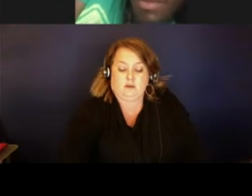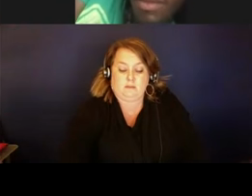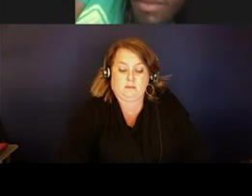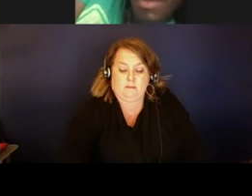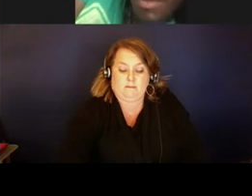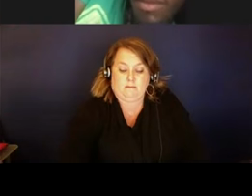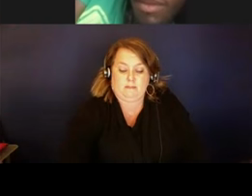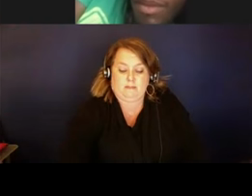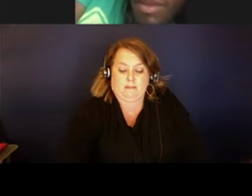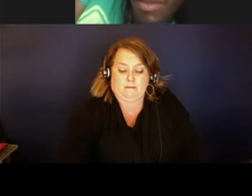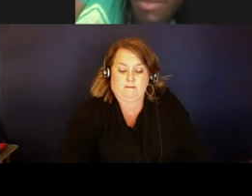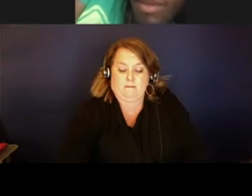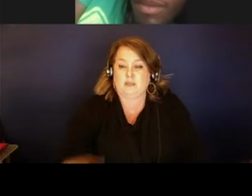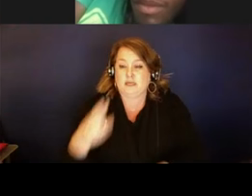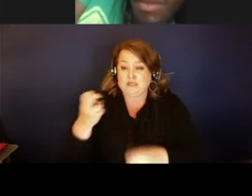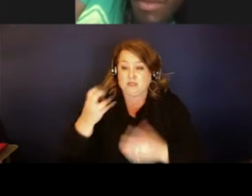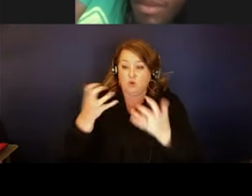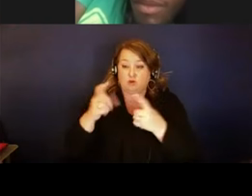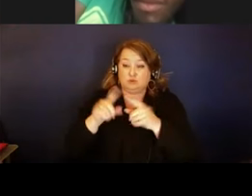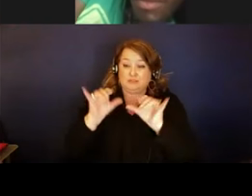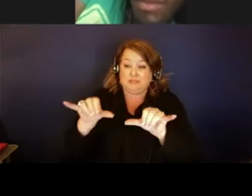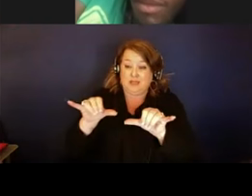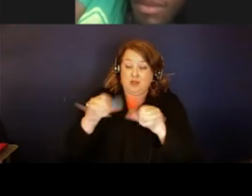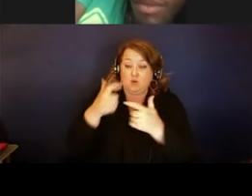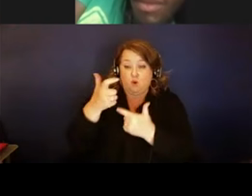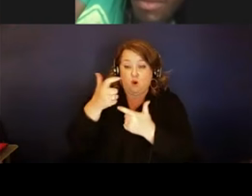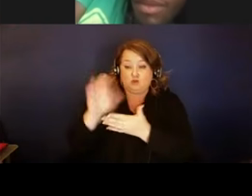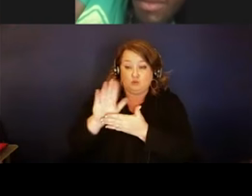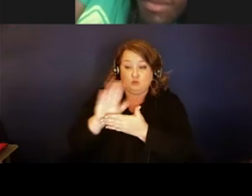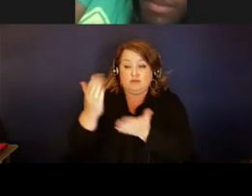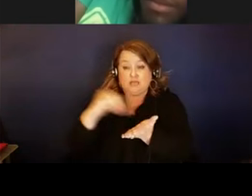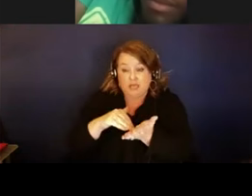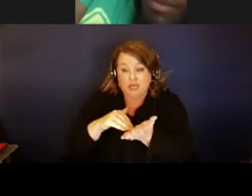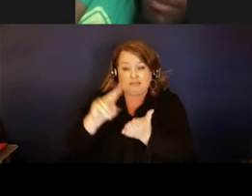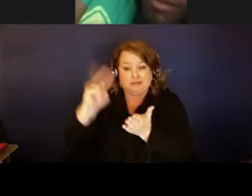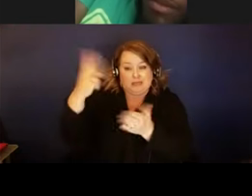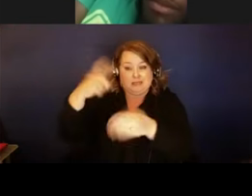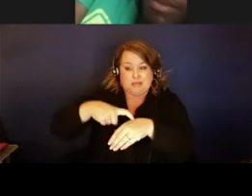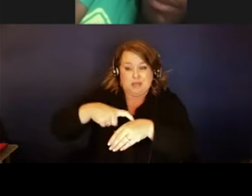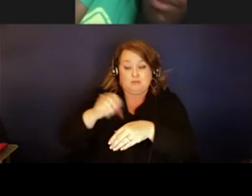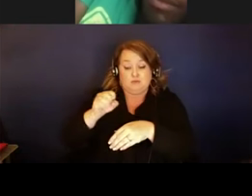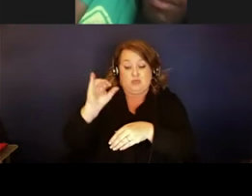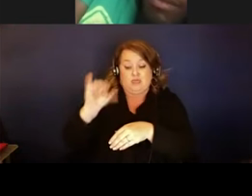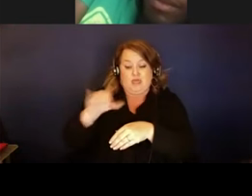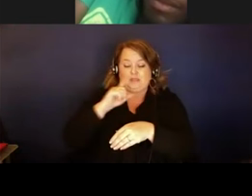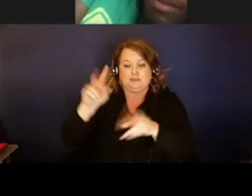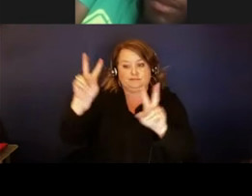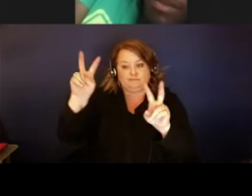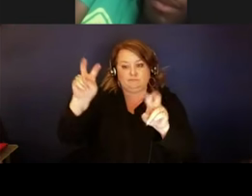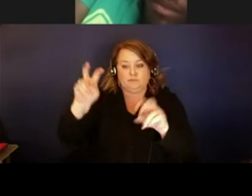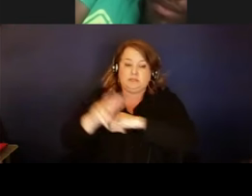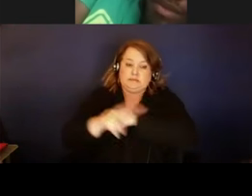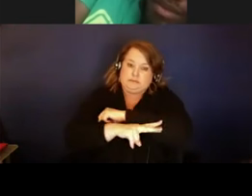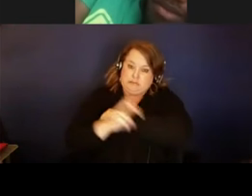and watch the movie a second time. And so in the world of the theater, that would be considered stealing. So I think we're also